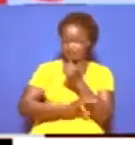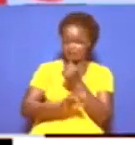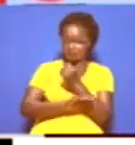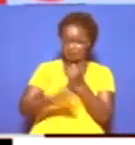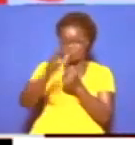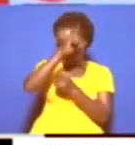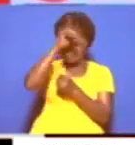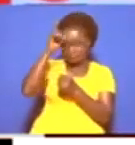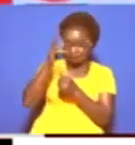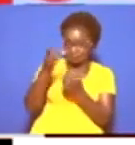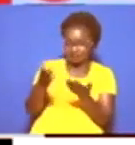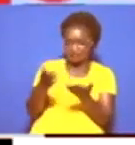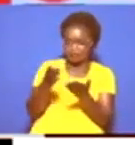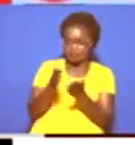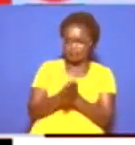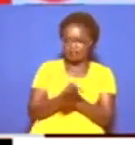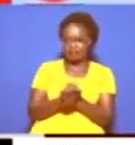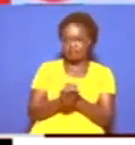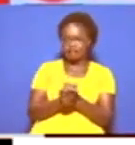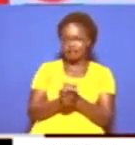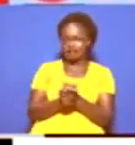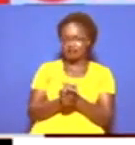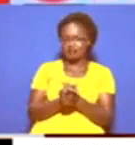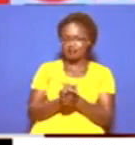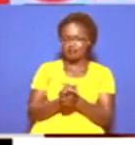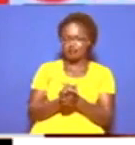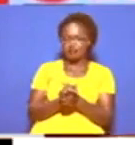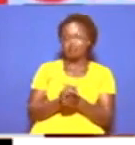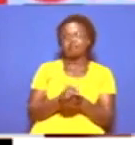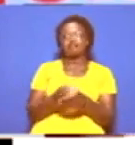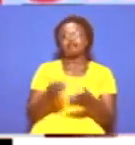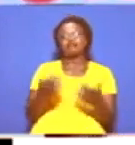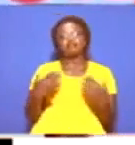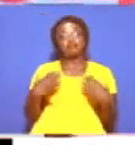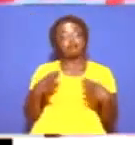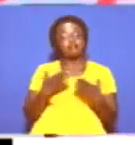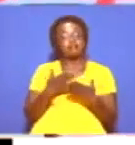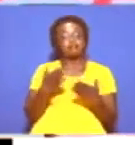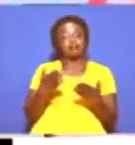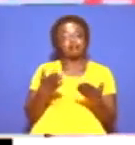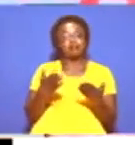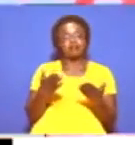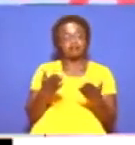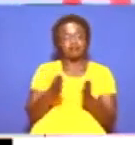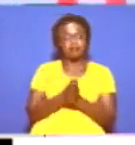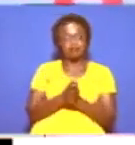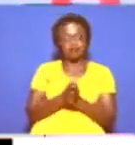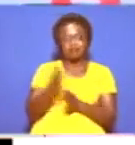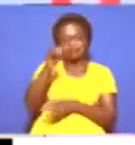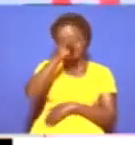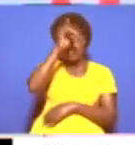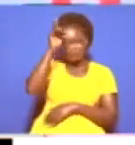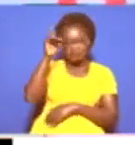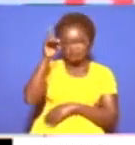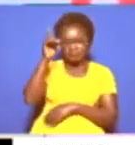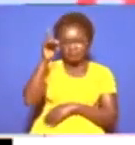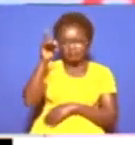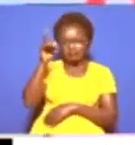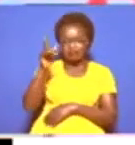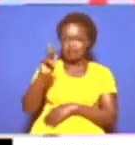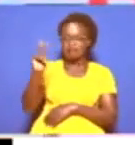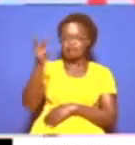Laikipia. Ukosefu wa umoja, watu wa Remuruti na watu wa Laikipia, watu wa